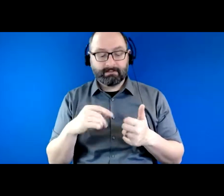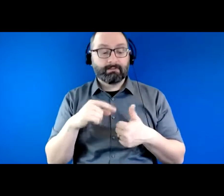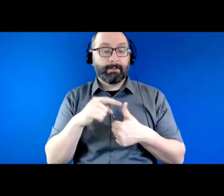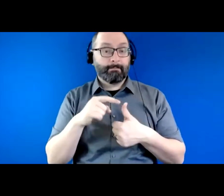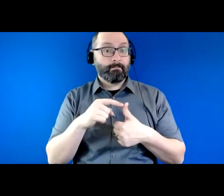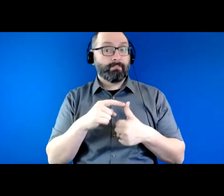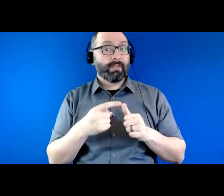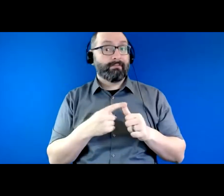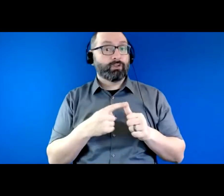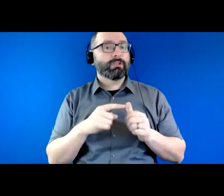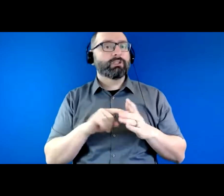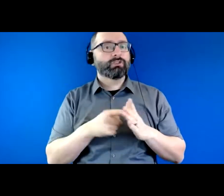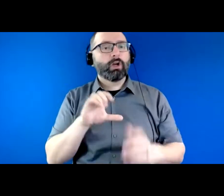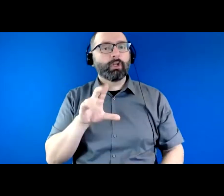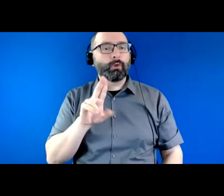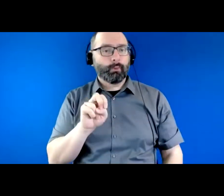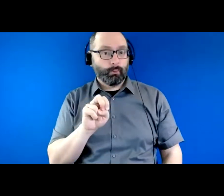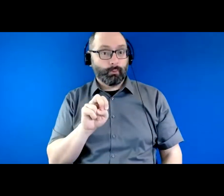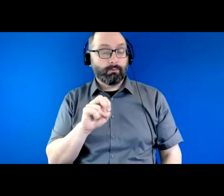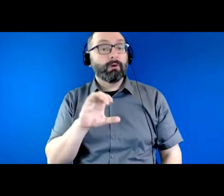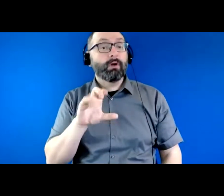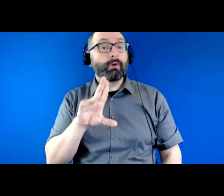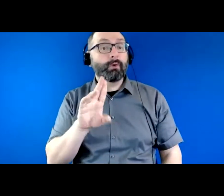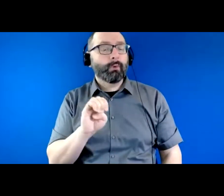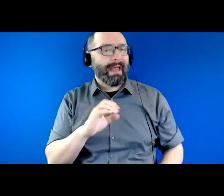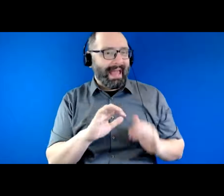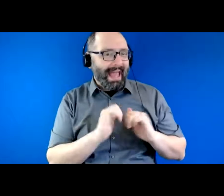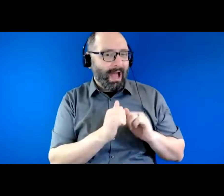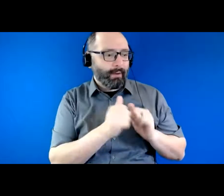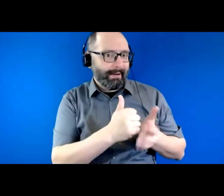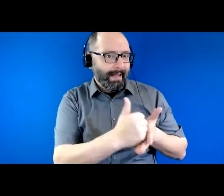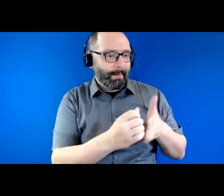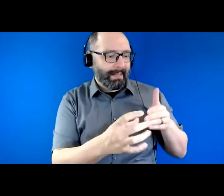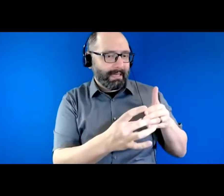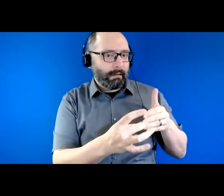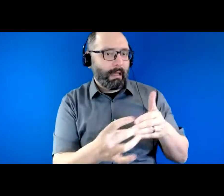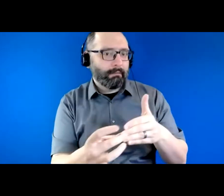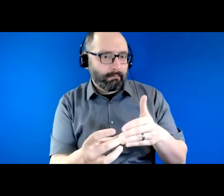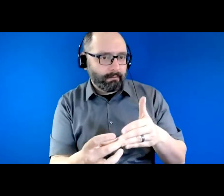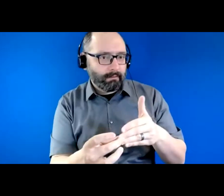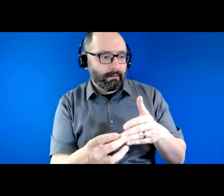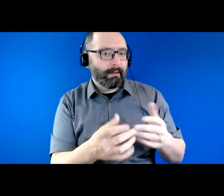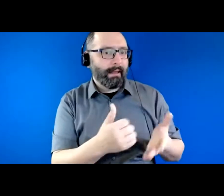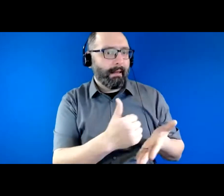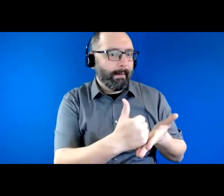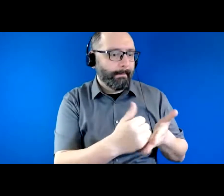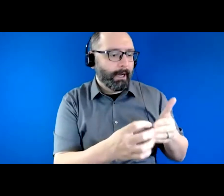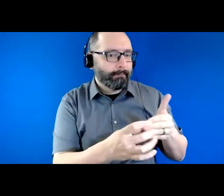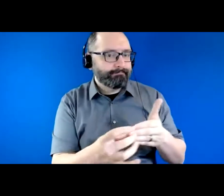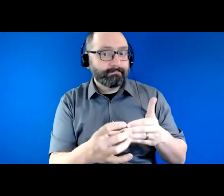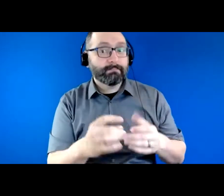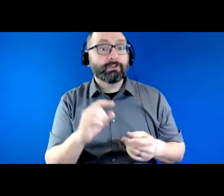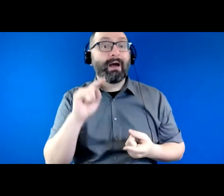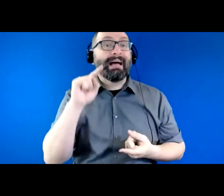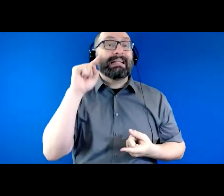would start with cueing. So what that means is just kind of how you can help guide your loved one through the task. So the least amount